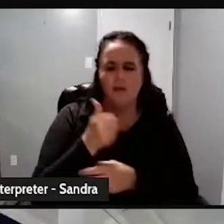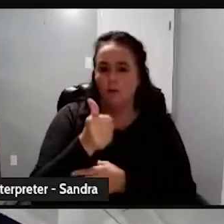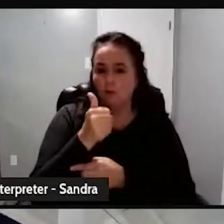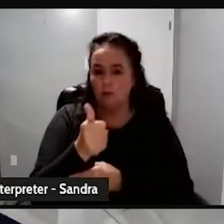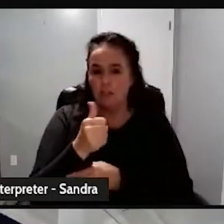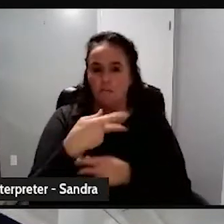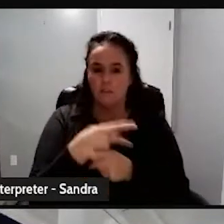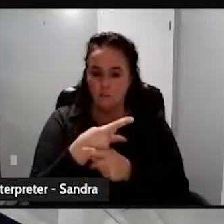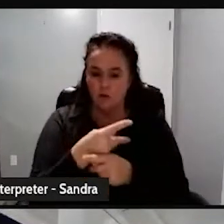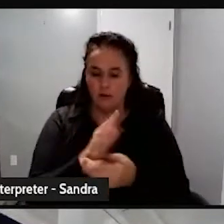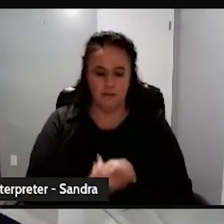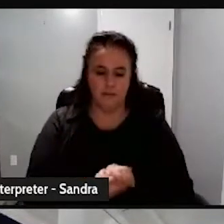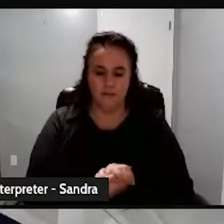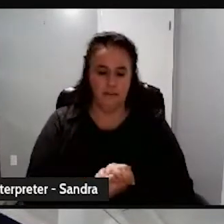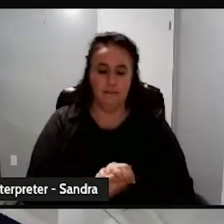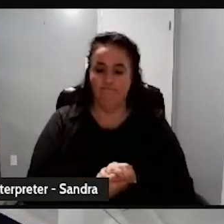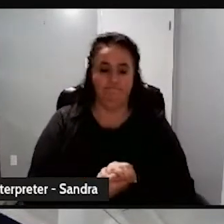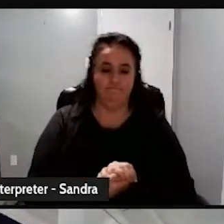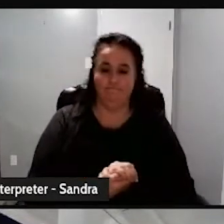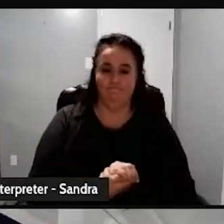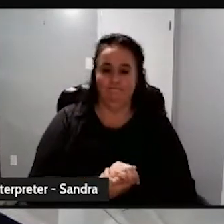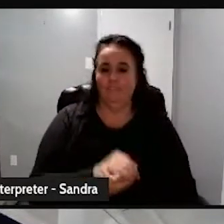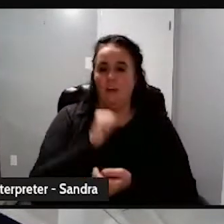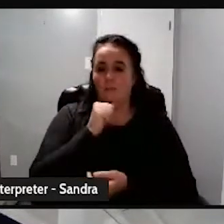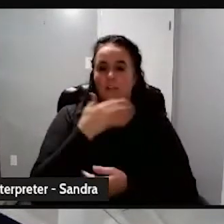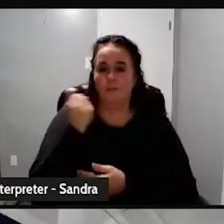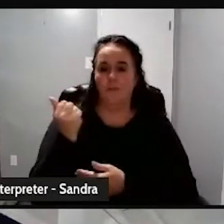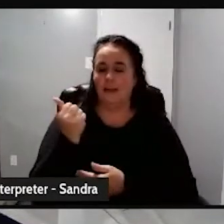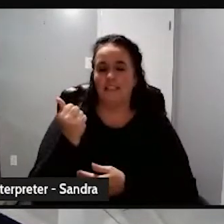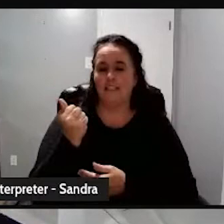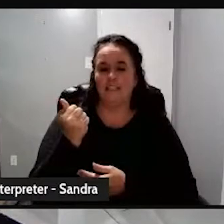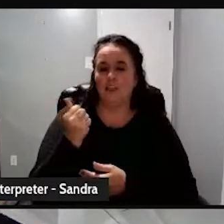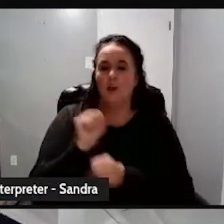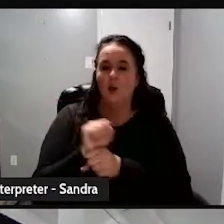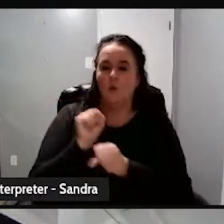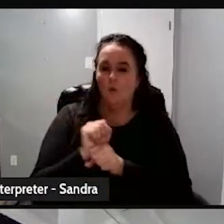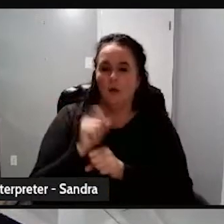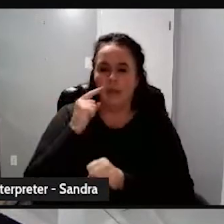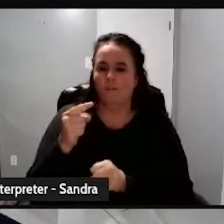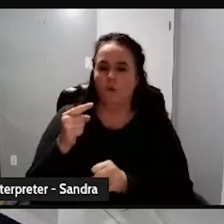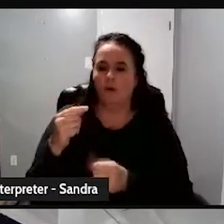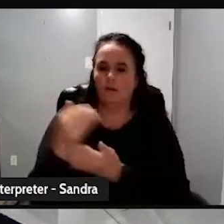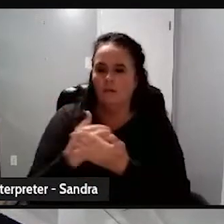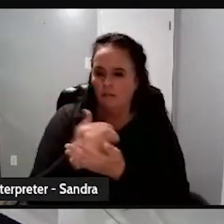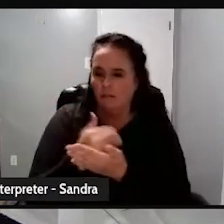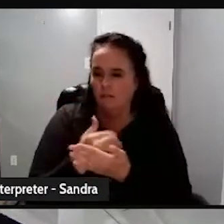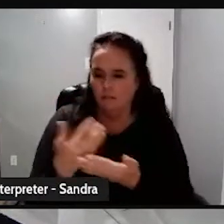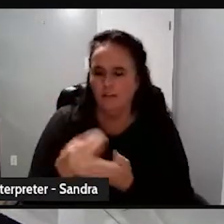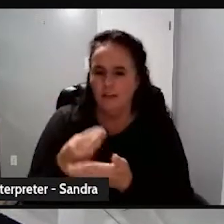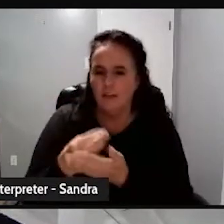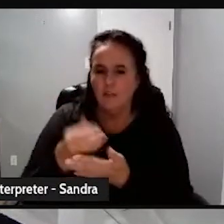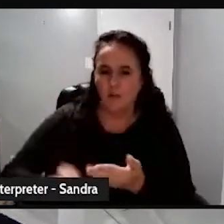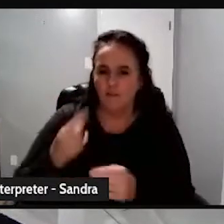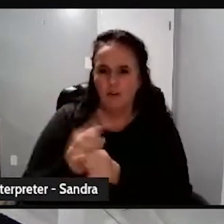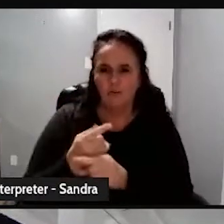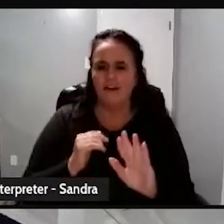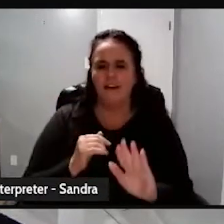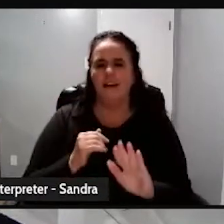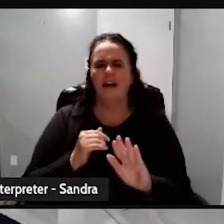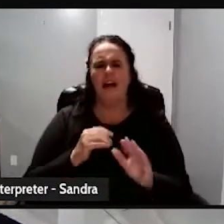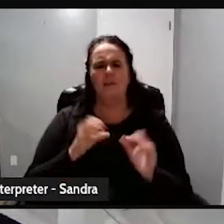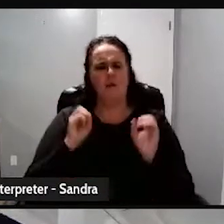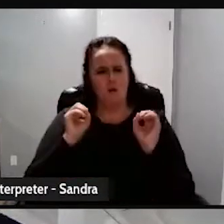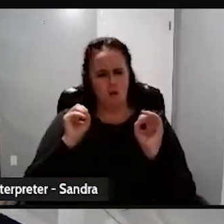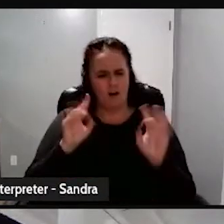a terrible capitalist. I am a terrible marketer of myself. And